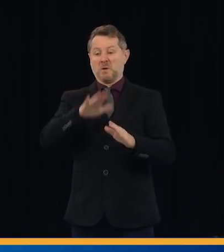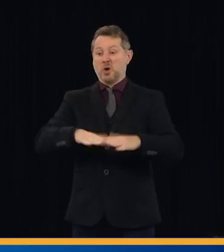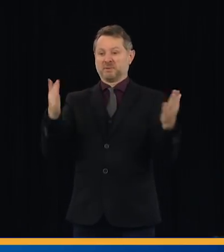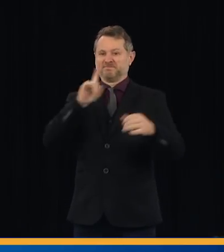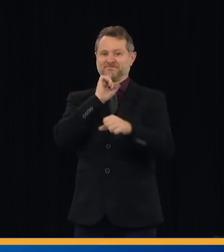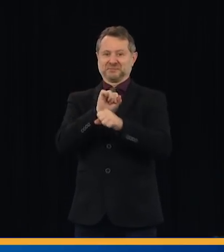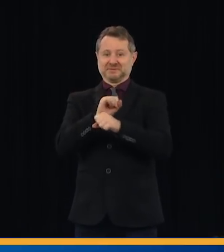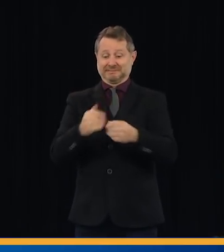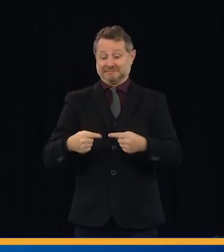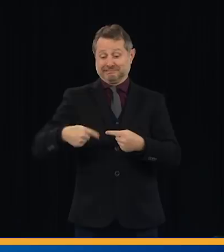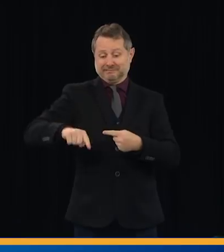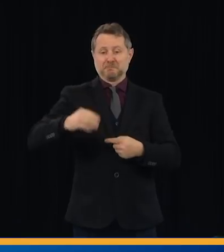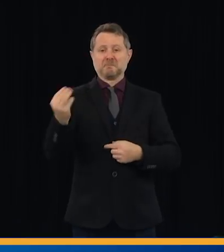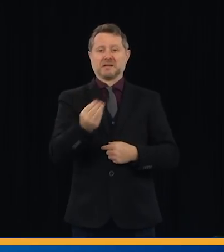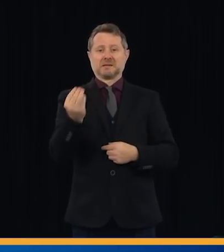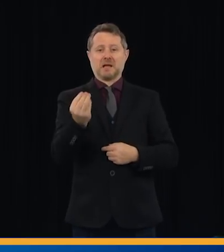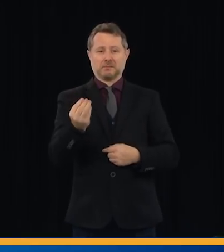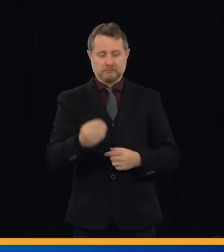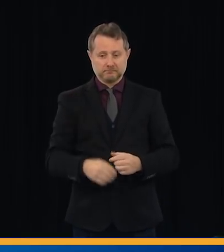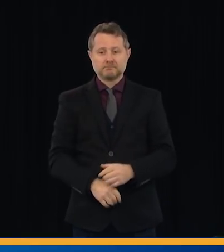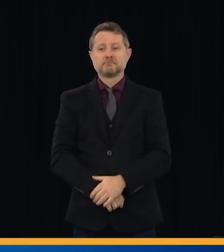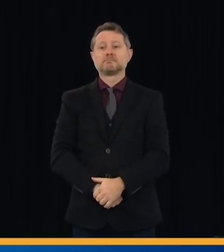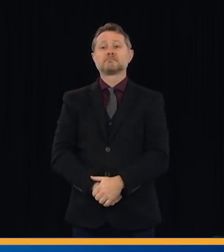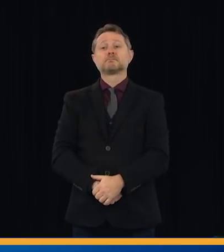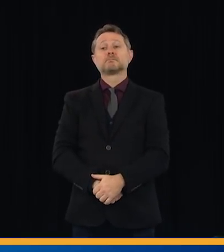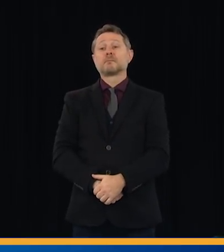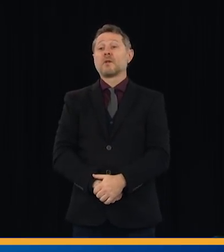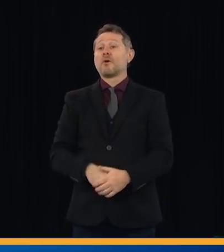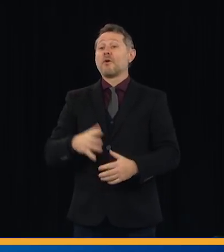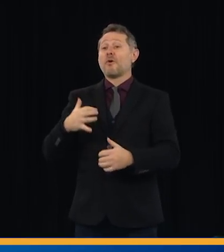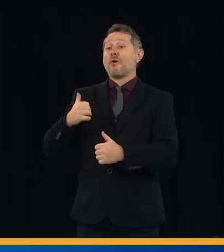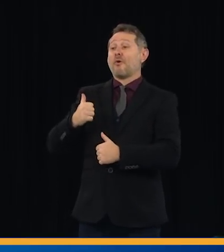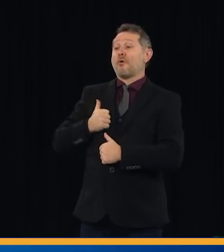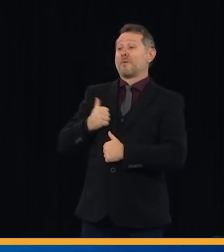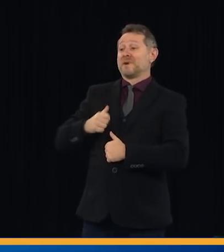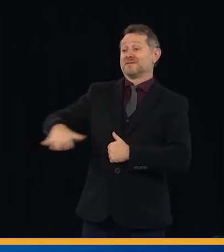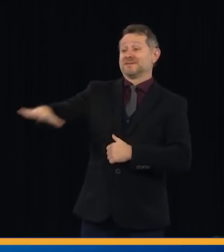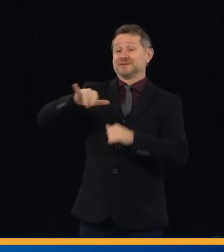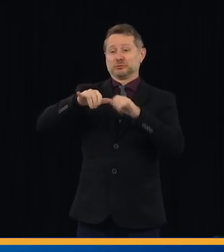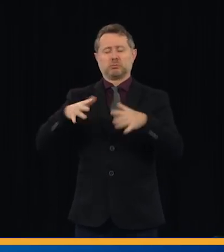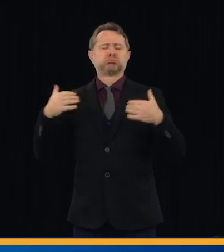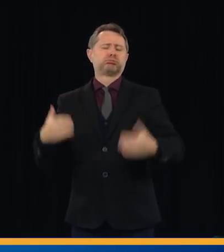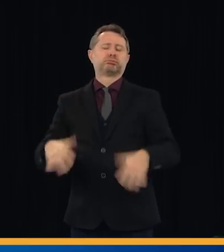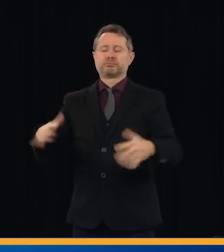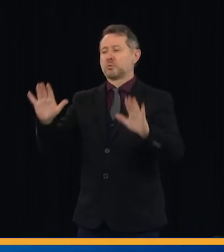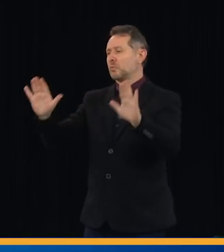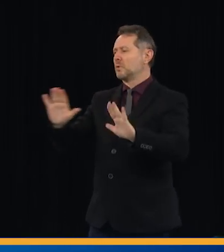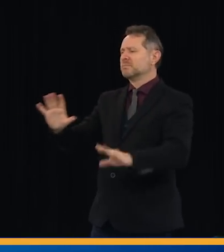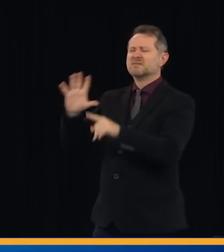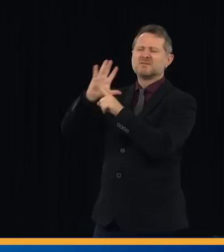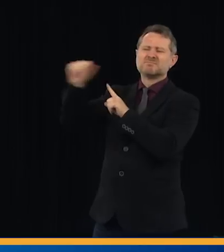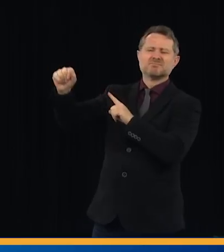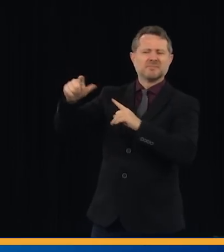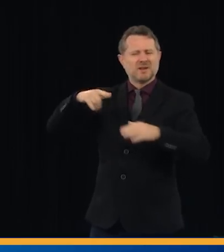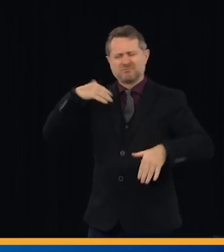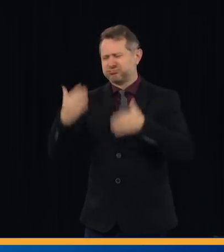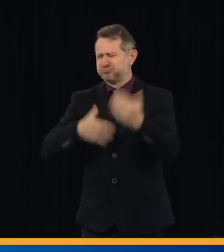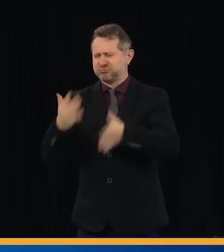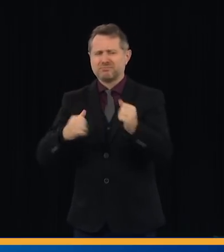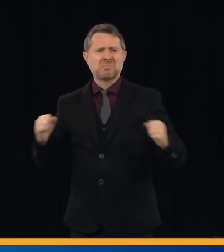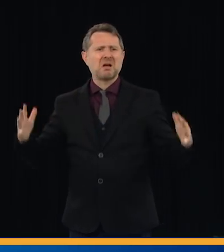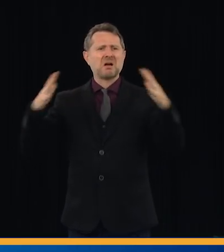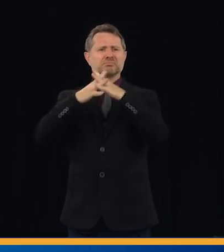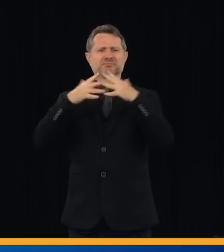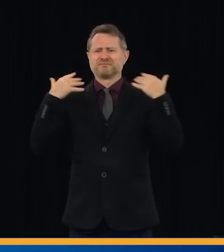amazing what the Army Corps of Engineers did in a short time. It was about 1 week, and the progress they made is